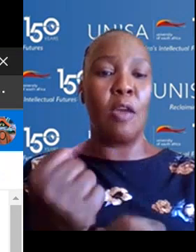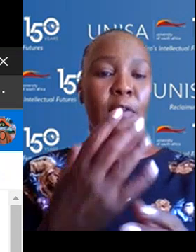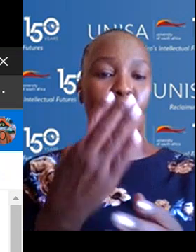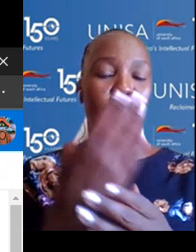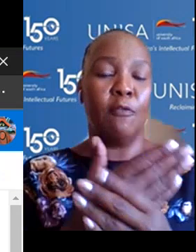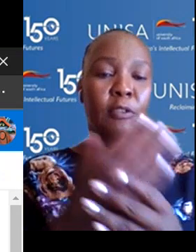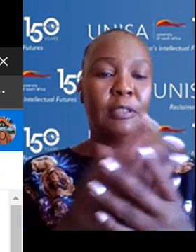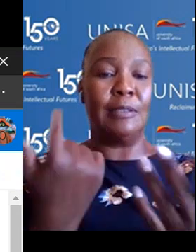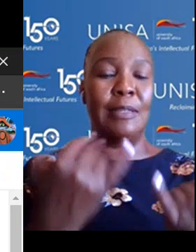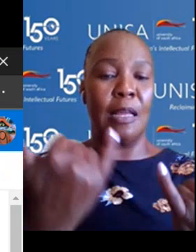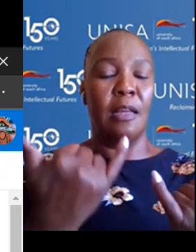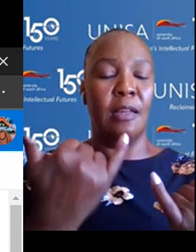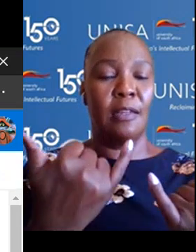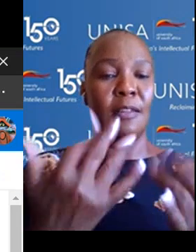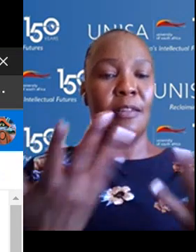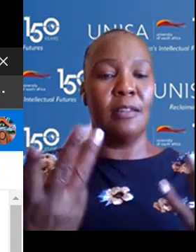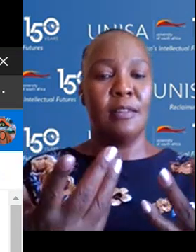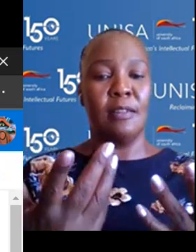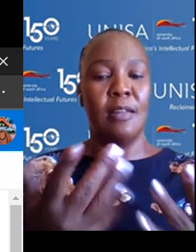nothing inside your folder, it's empty.